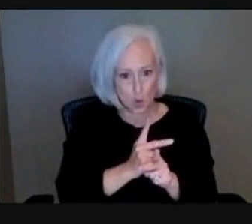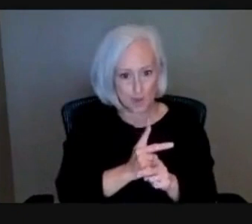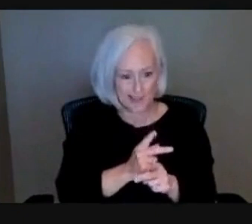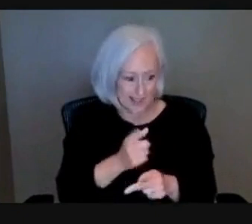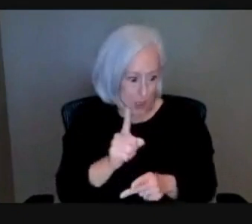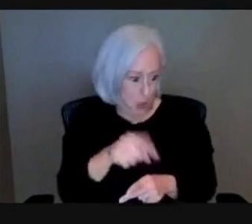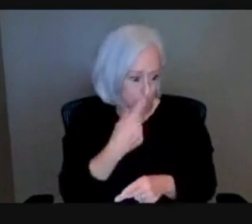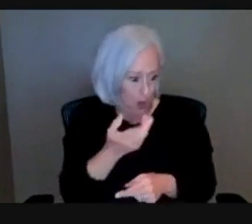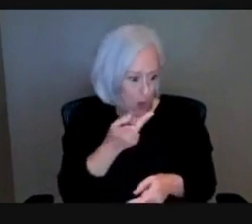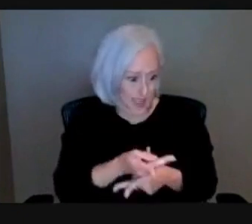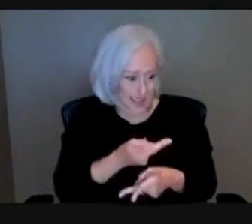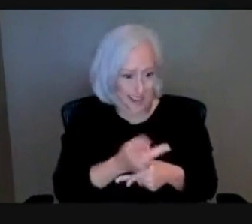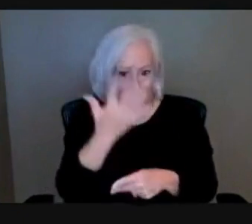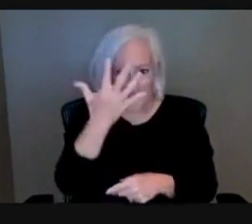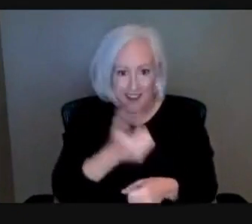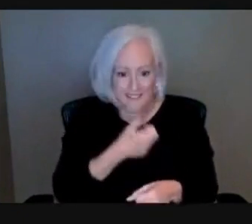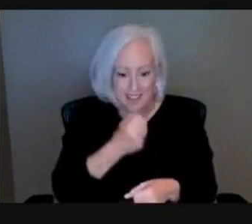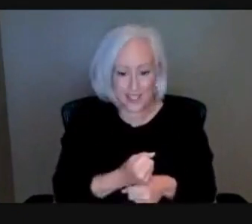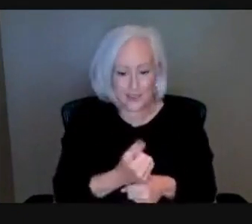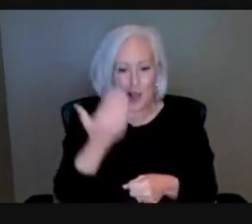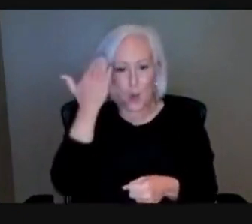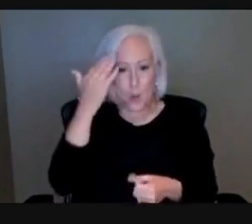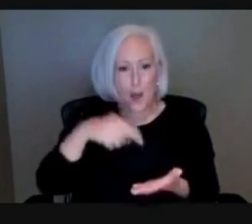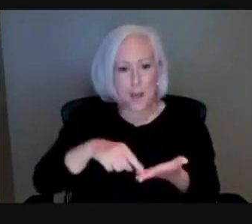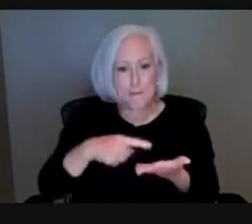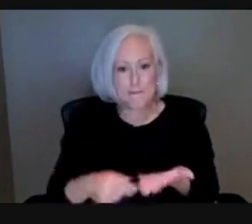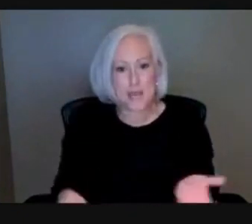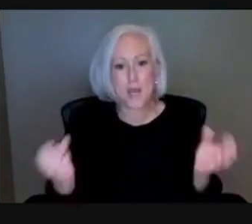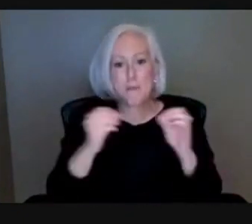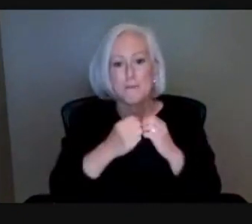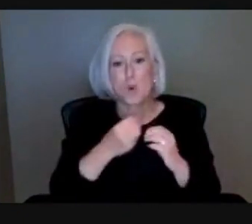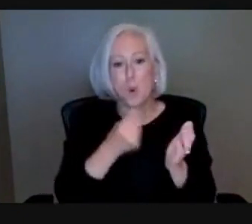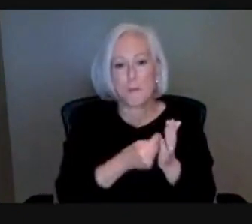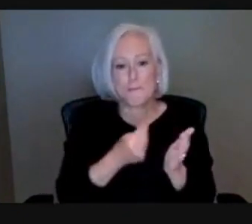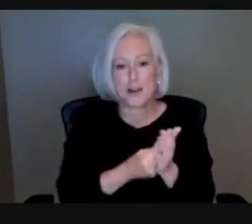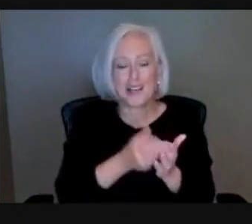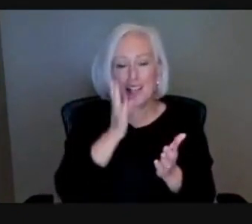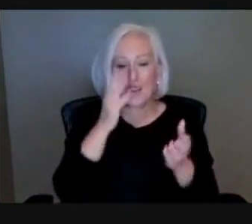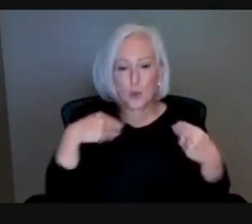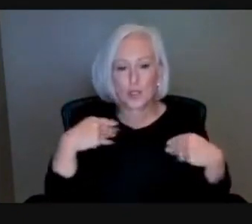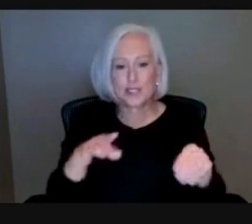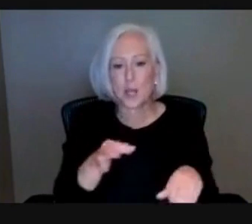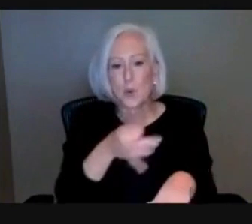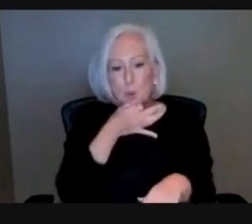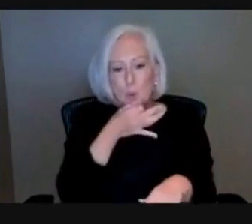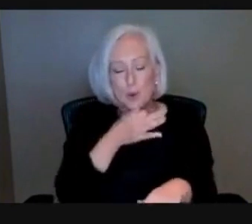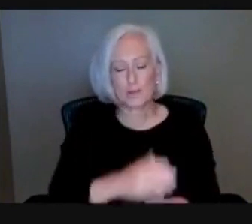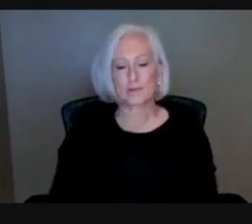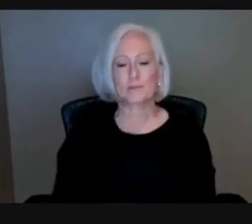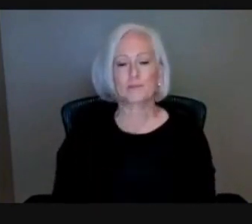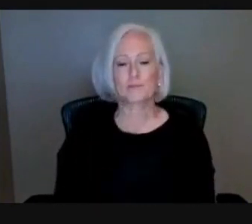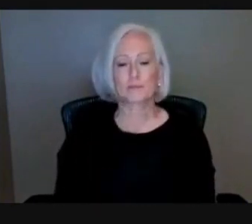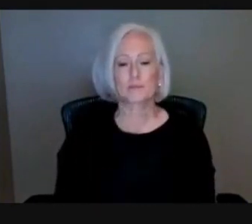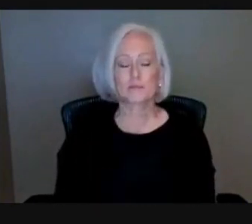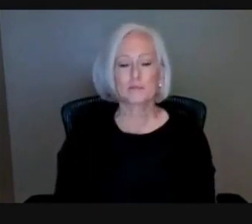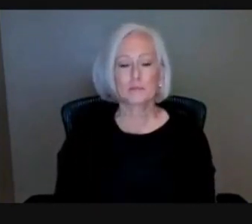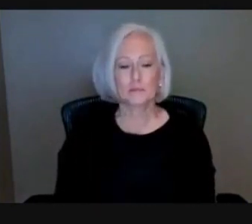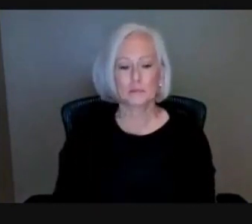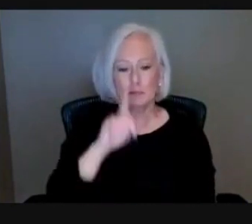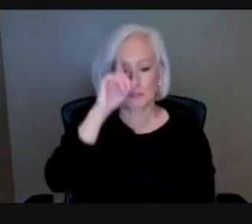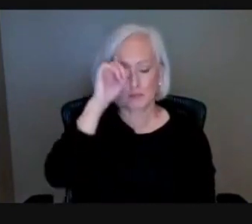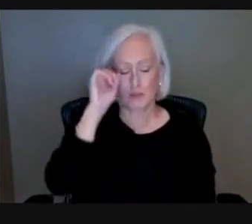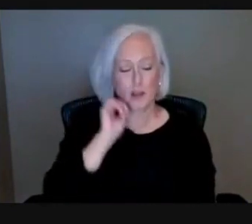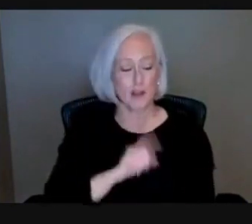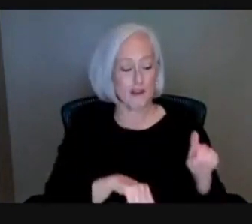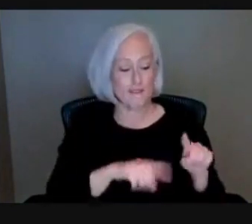me for 5 years. So why would you pay me more money if you're going to get rid of it in 5 years? The difference between a